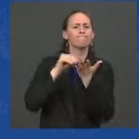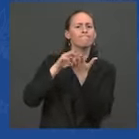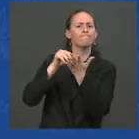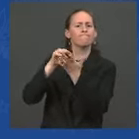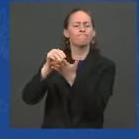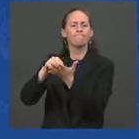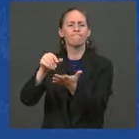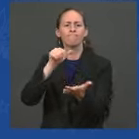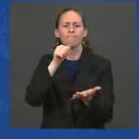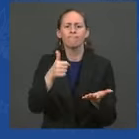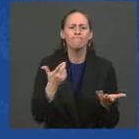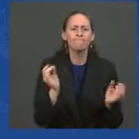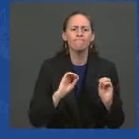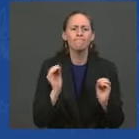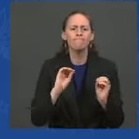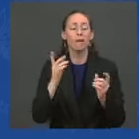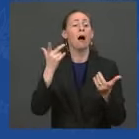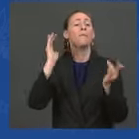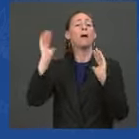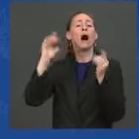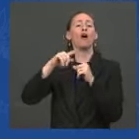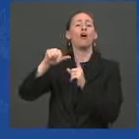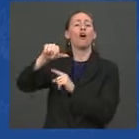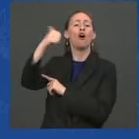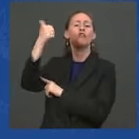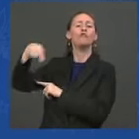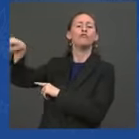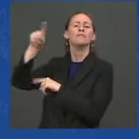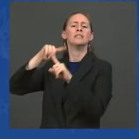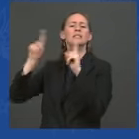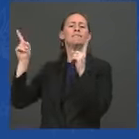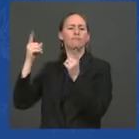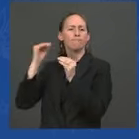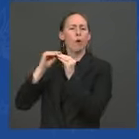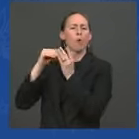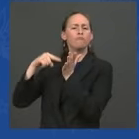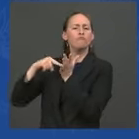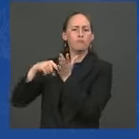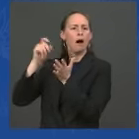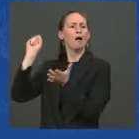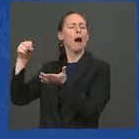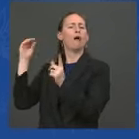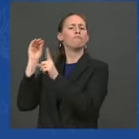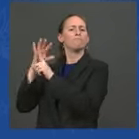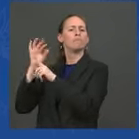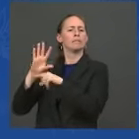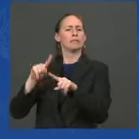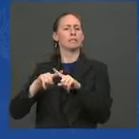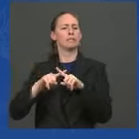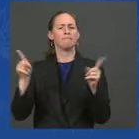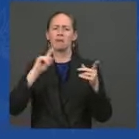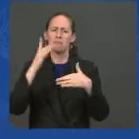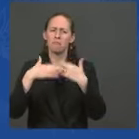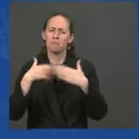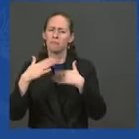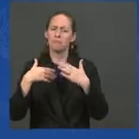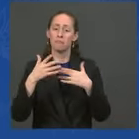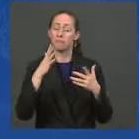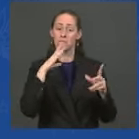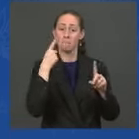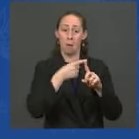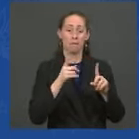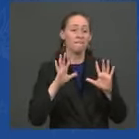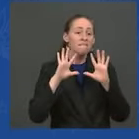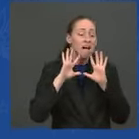child coming out of a middle-class household. And so no matter what you say, you start them at the same age, at age 6 or 7, 5 or